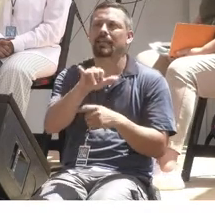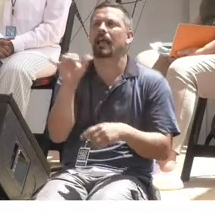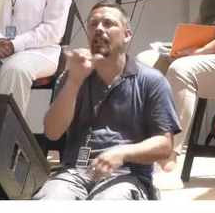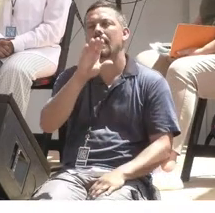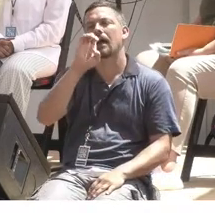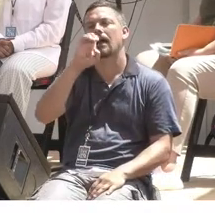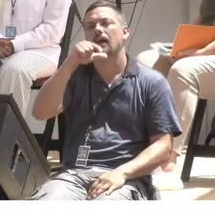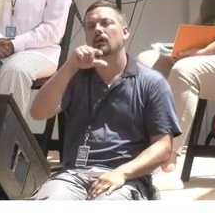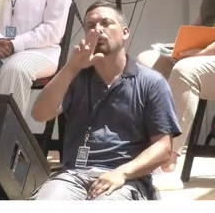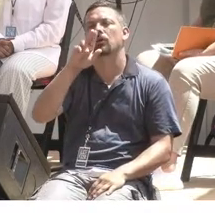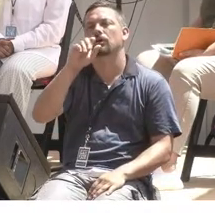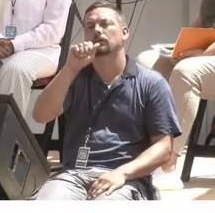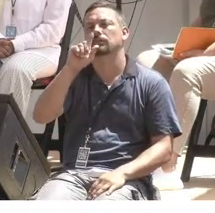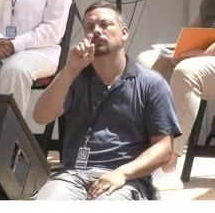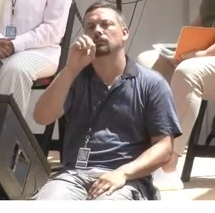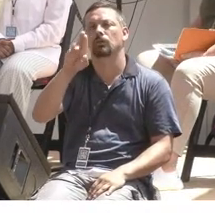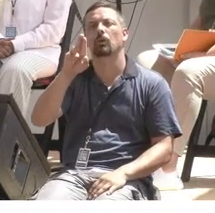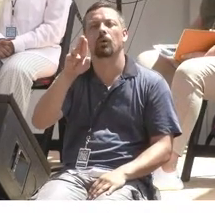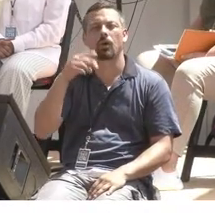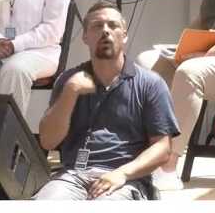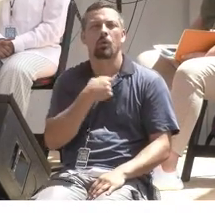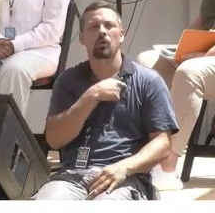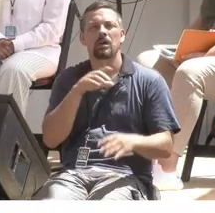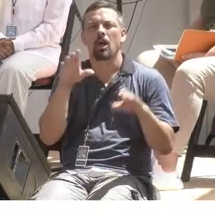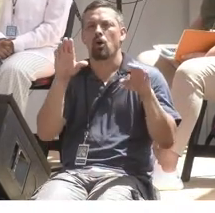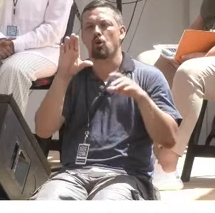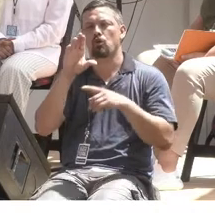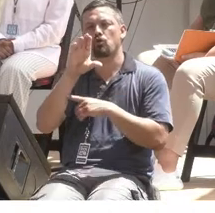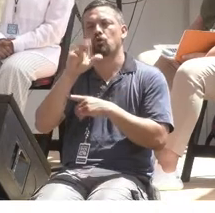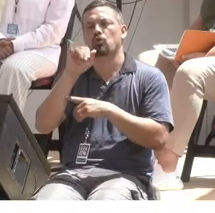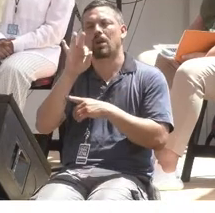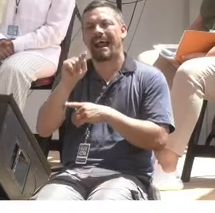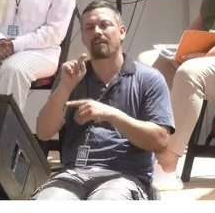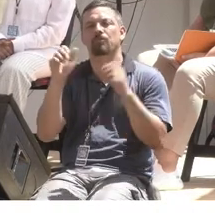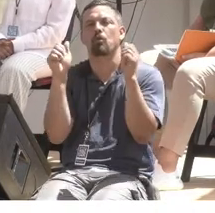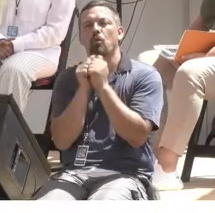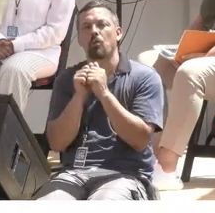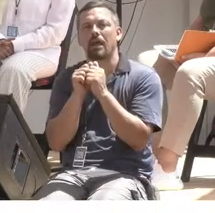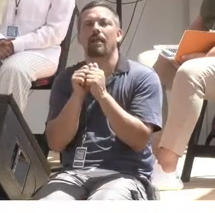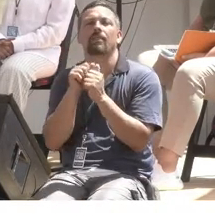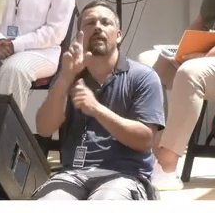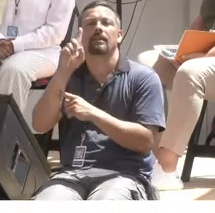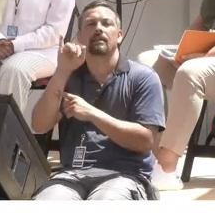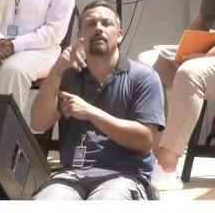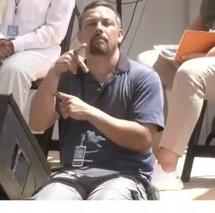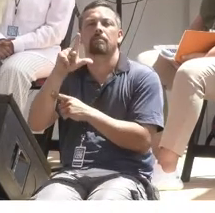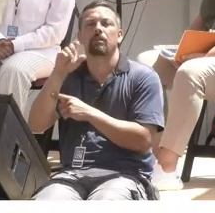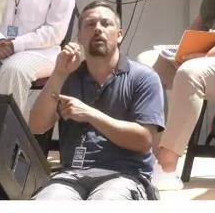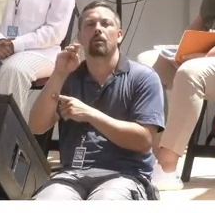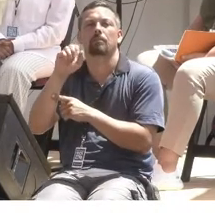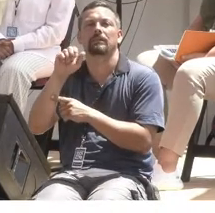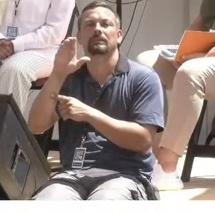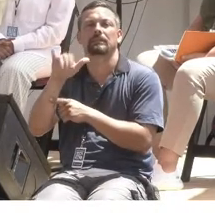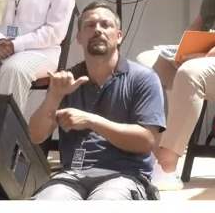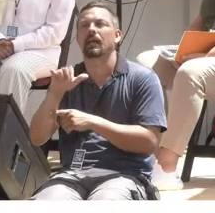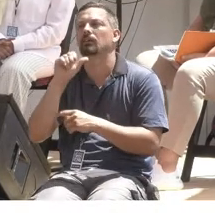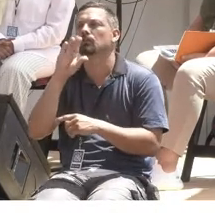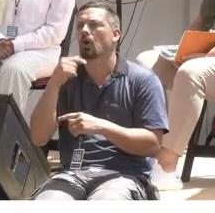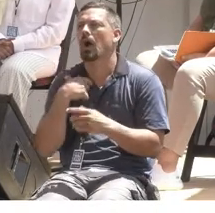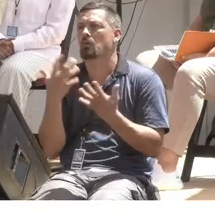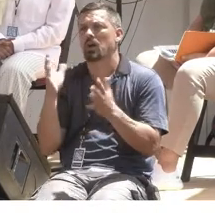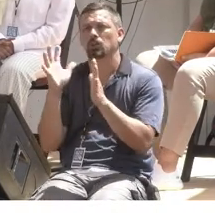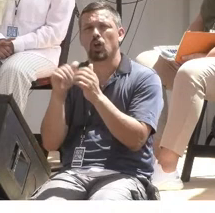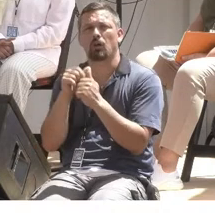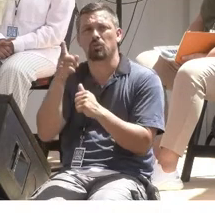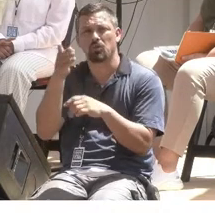we brought a lot of people. So we do these craft with cultural diplomacy. So I would love to talk to you guys afterwards to see how we can, you